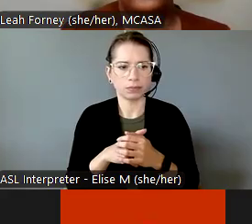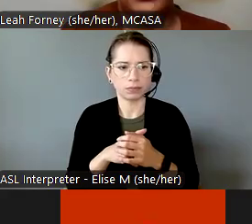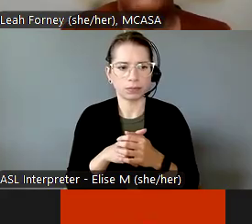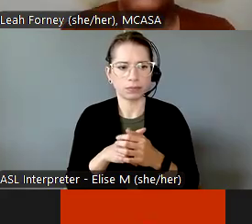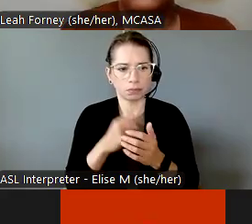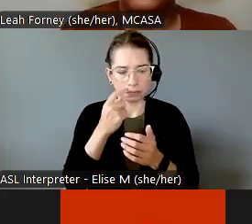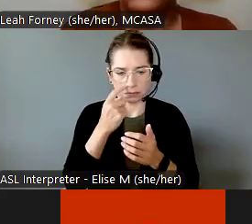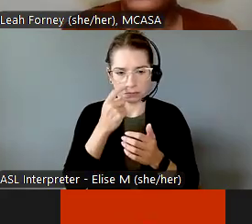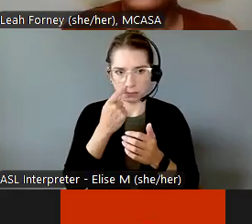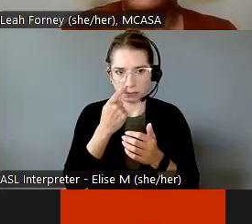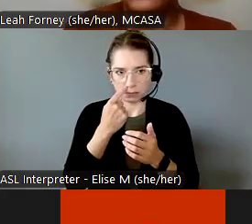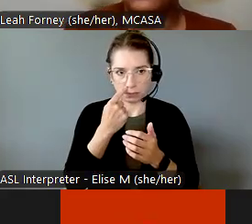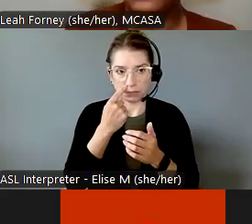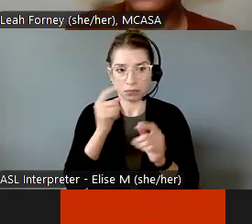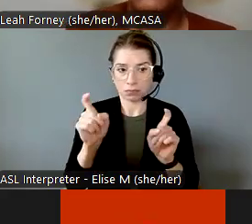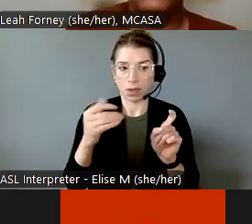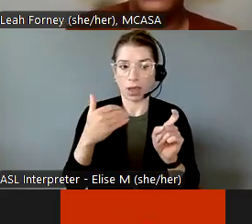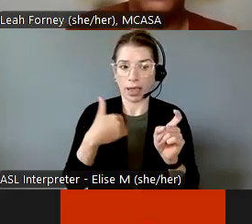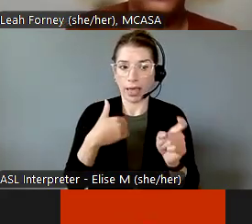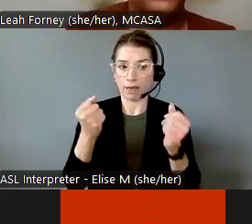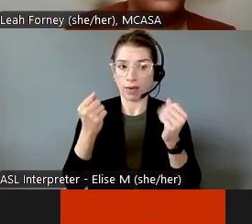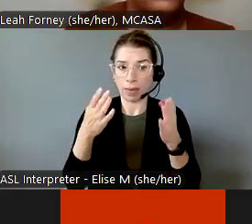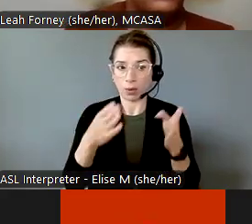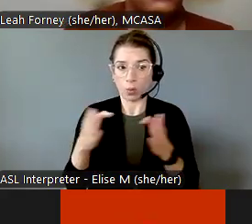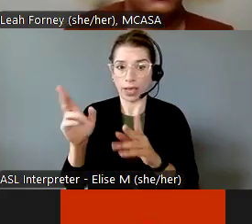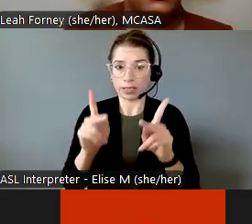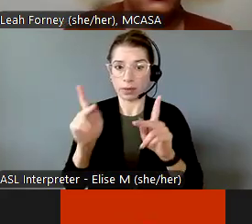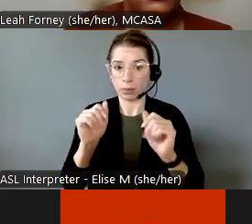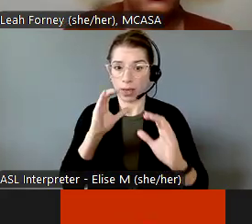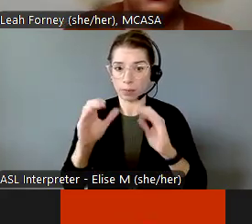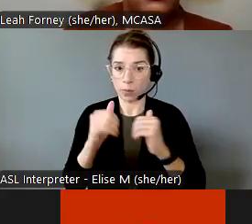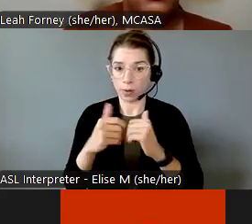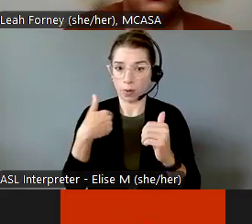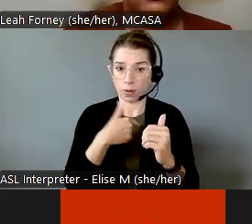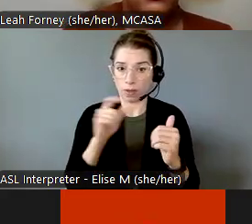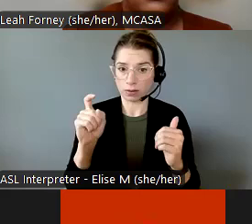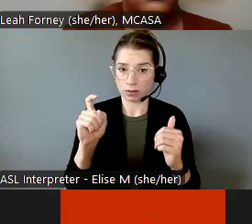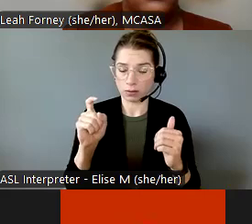So, do we have multiple ways in which someone can communicate with us?